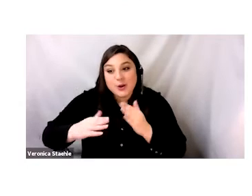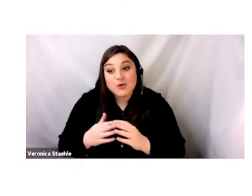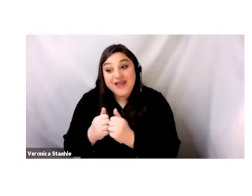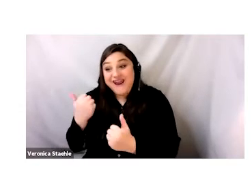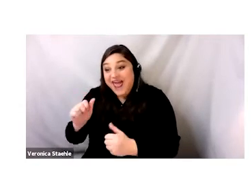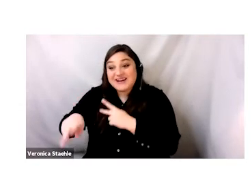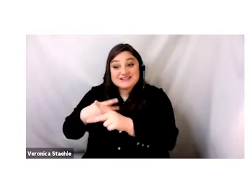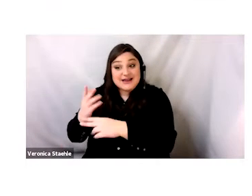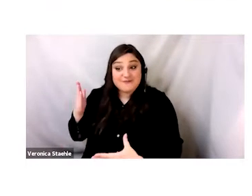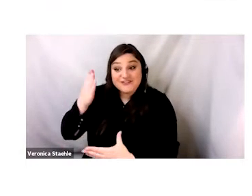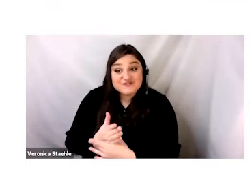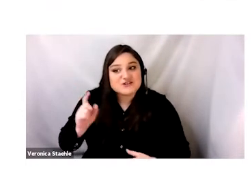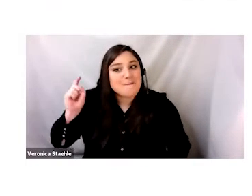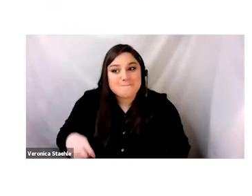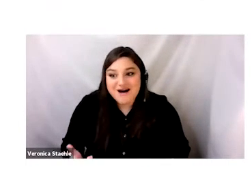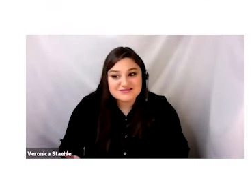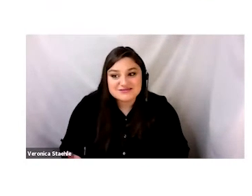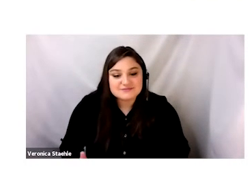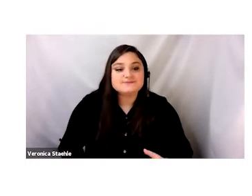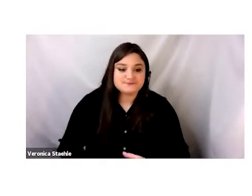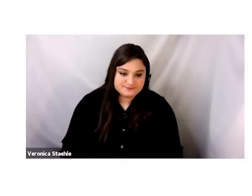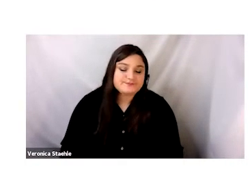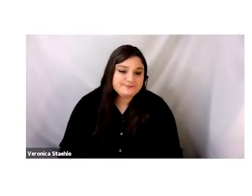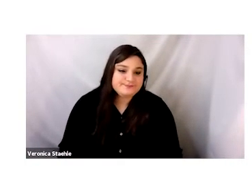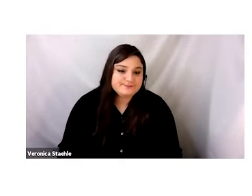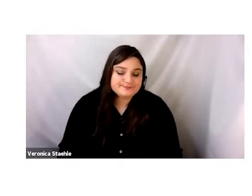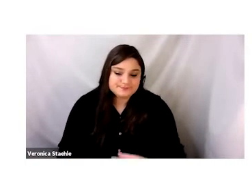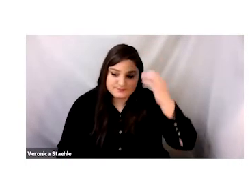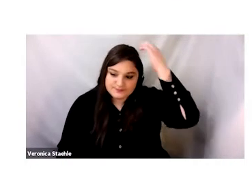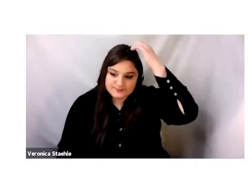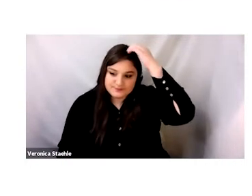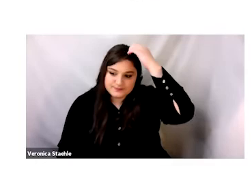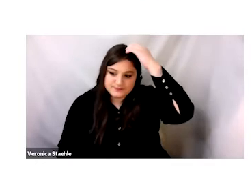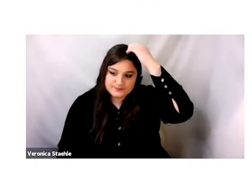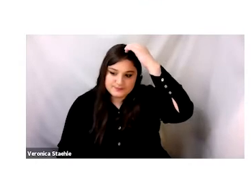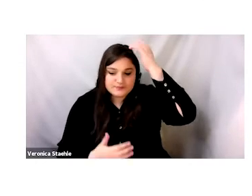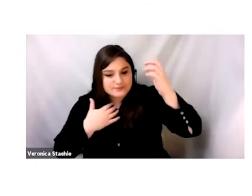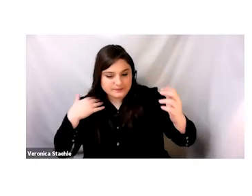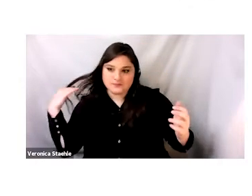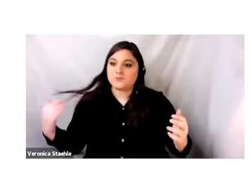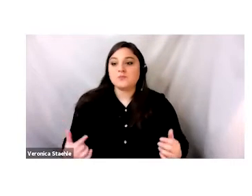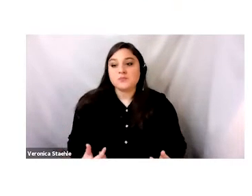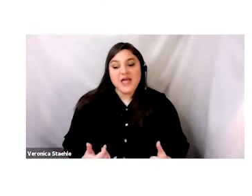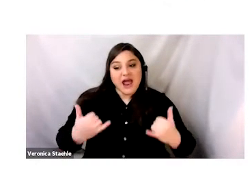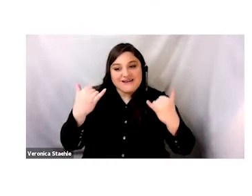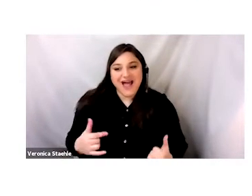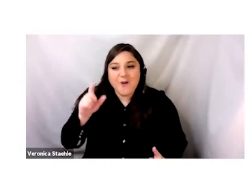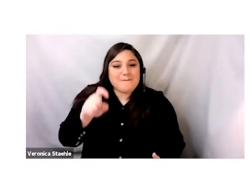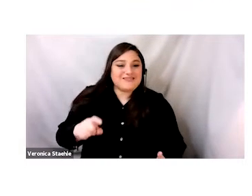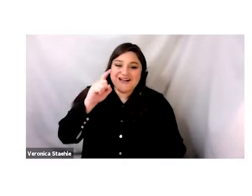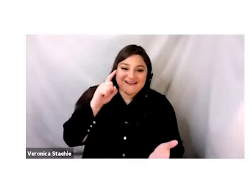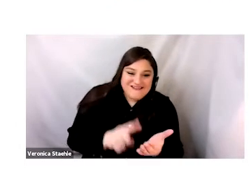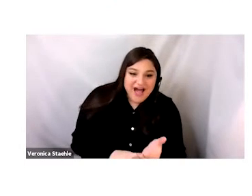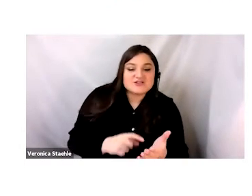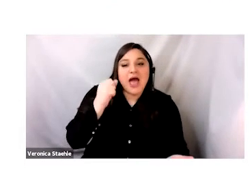Next, we have acknowledging, dismantling, and shifting power constructs. power dynamics show up in every space. There's power dynamics